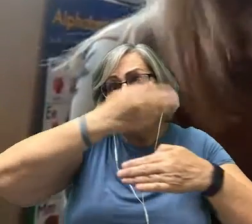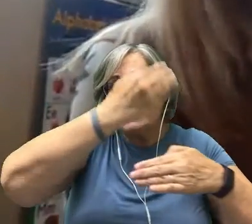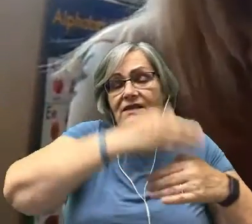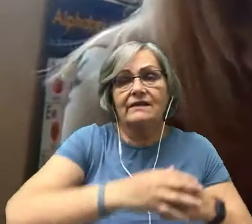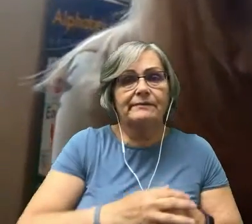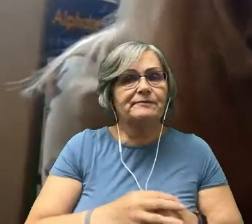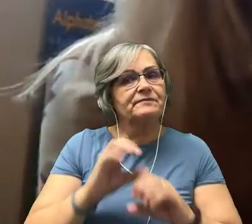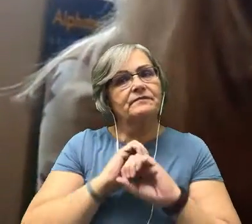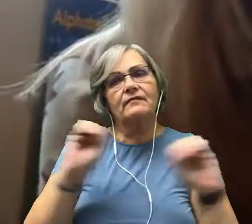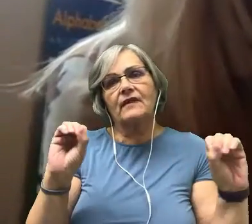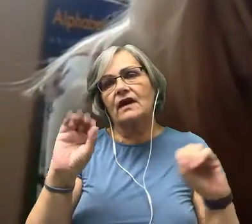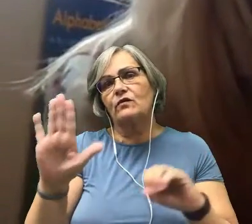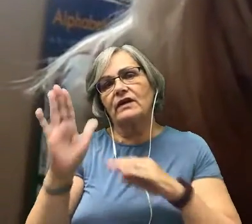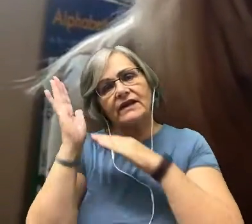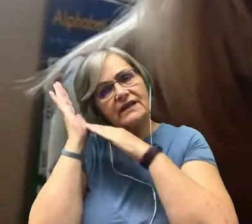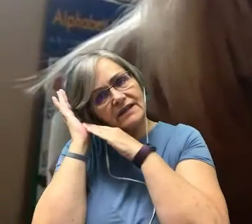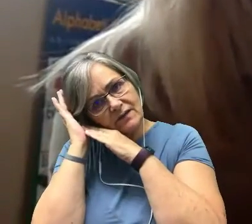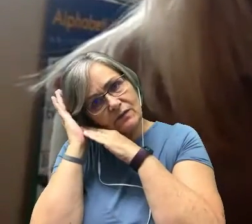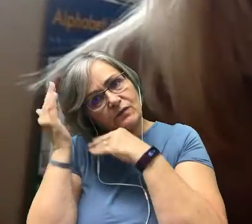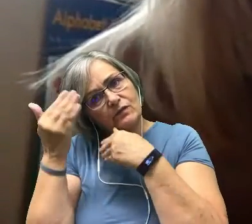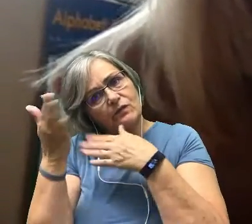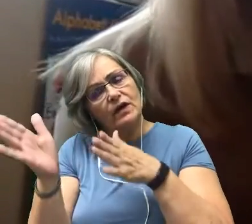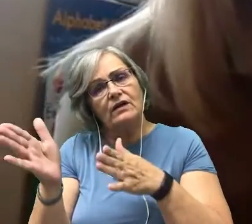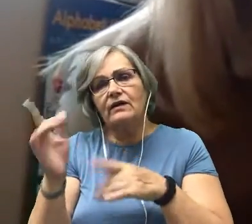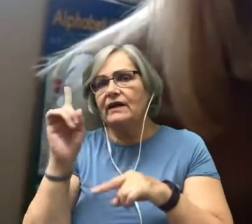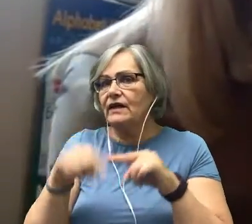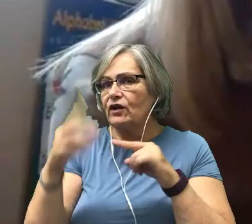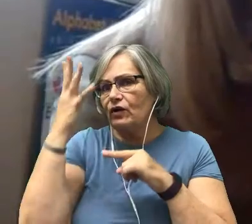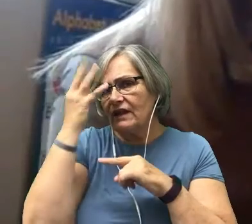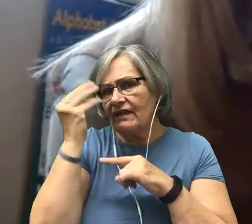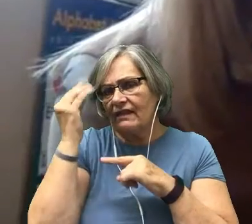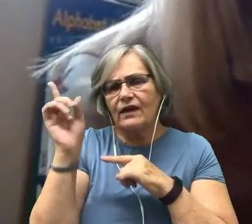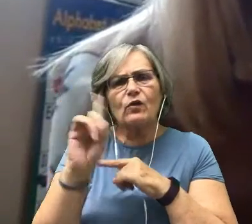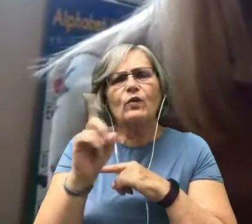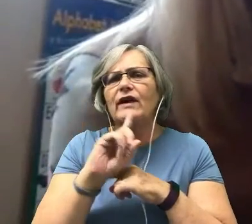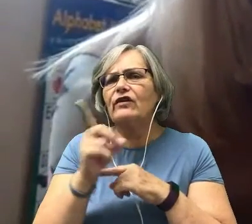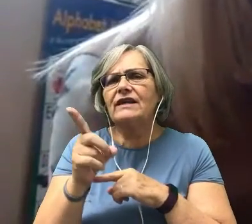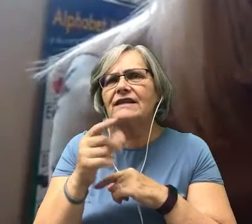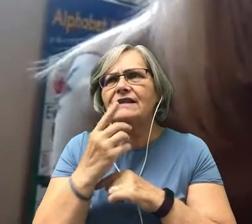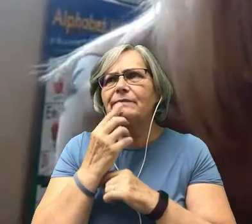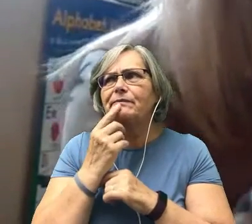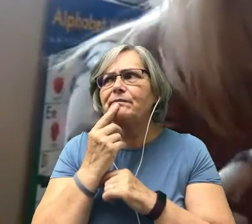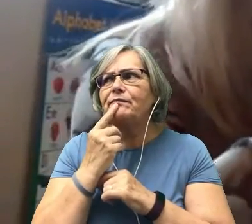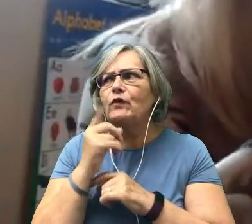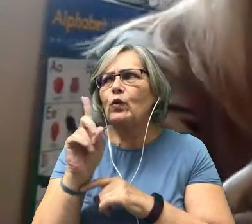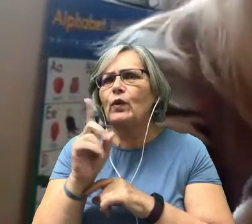But none of the windows was his window. He couldn't think where it might be.